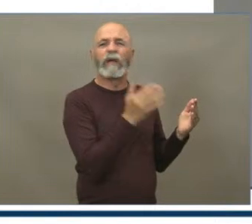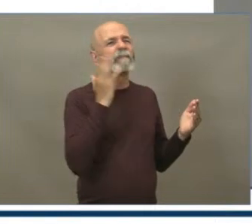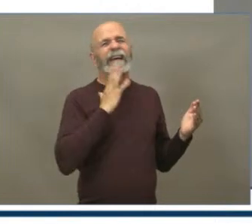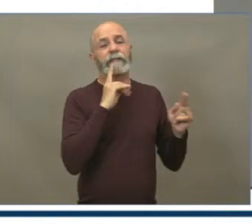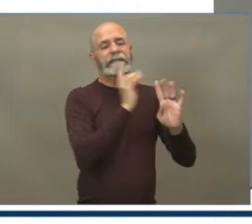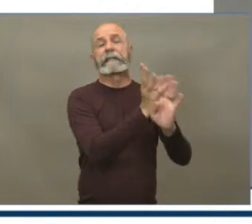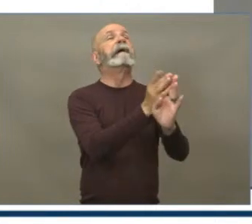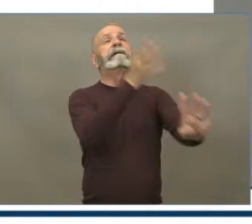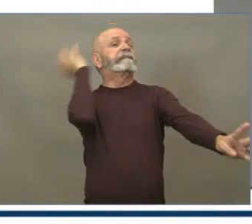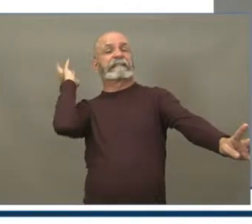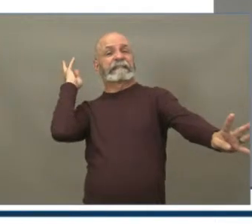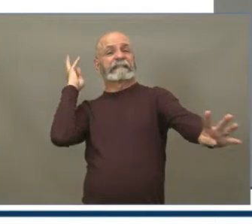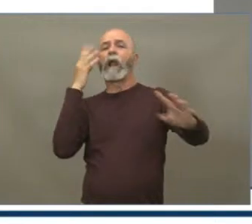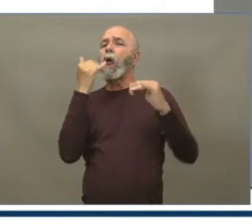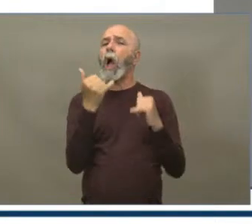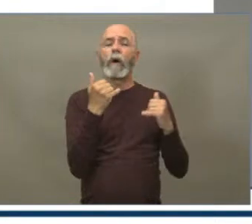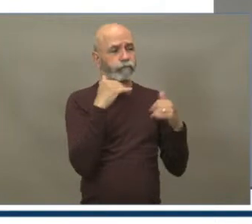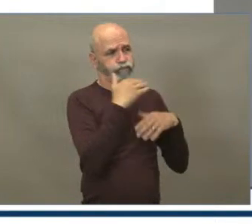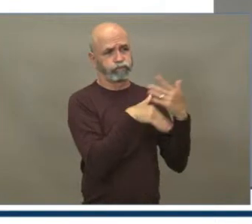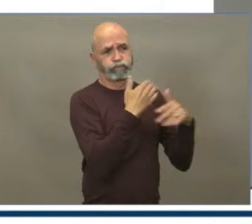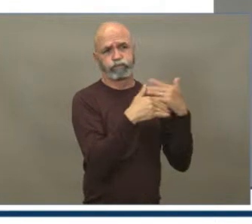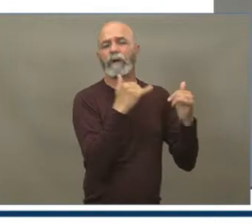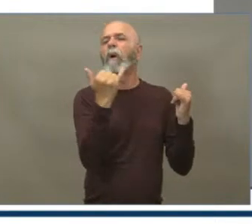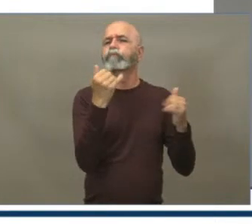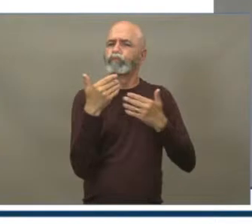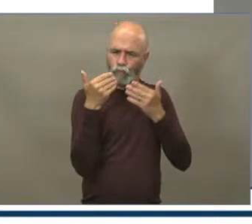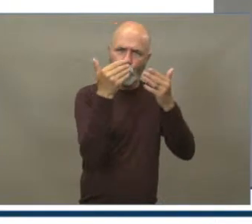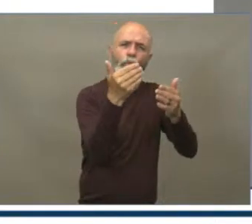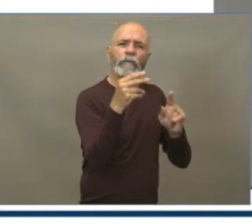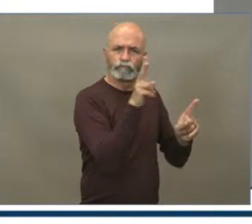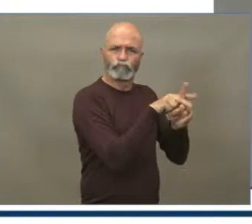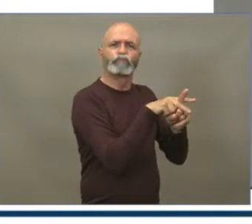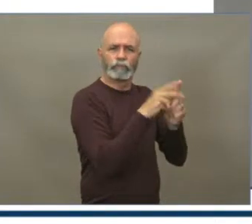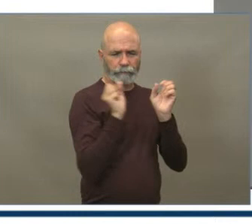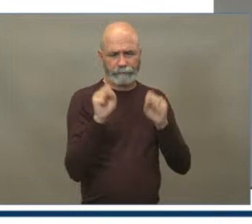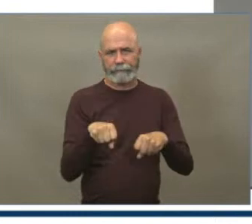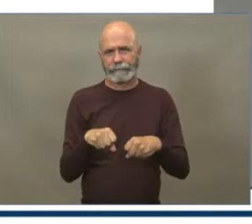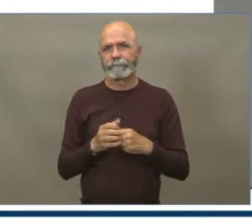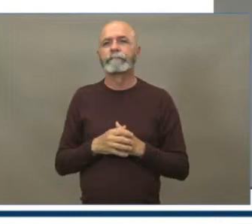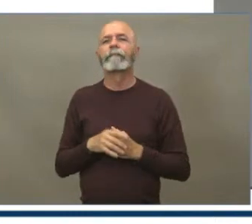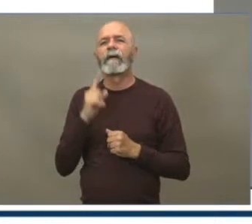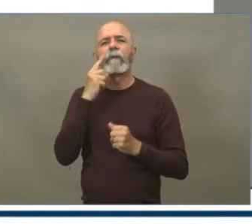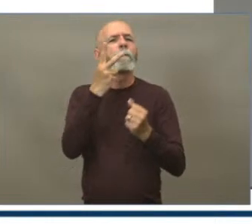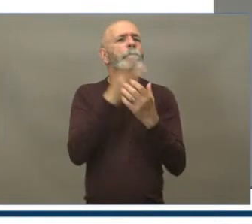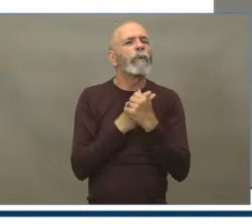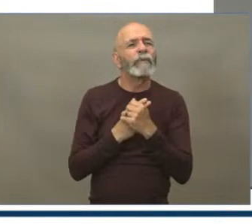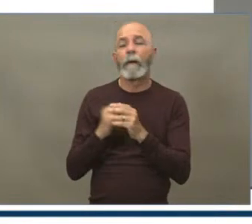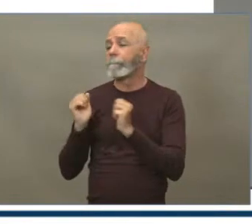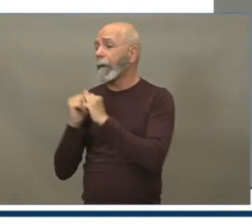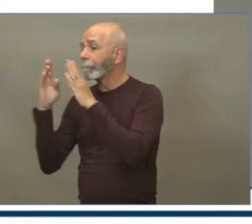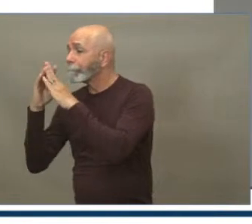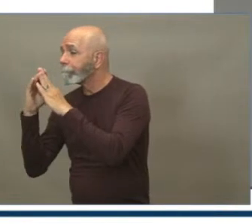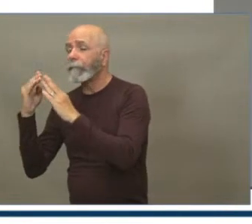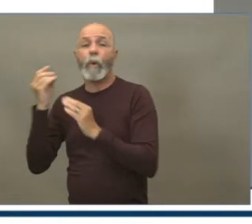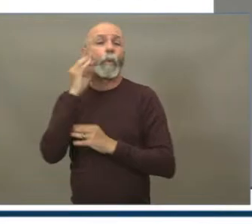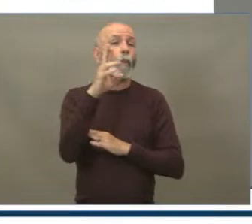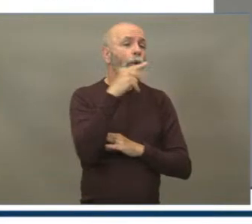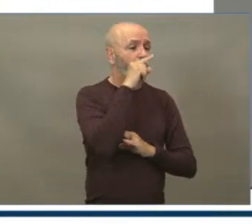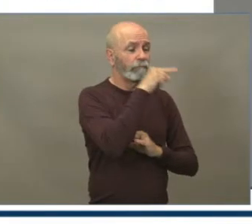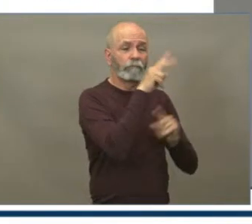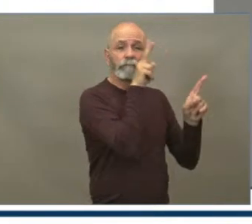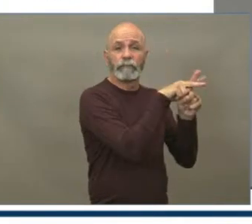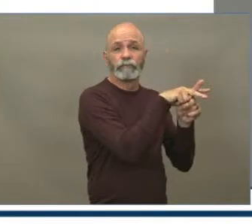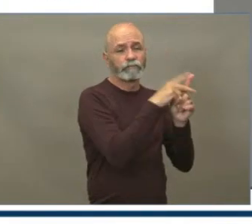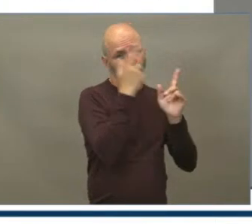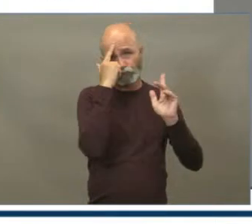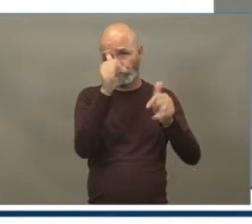a PAC or going to one of the pop-ups. And if public health tells you are a close contact of a confirmed case, or if you